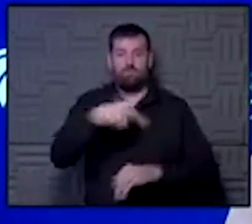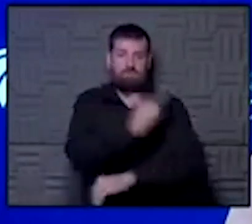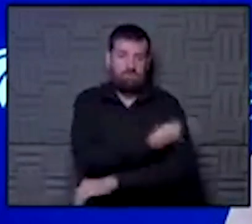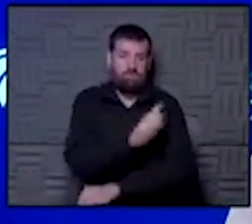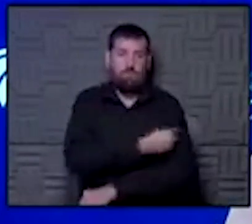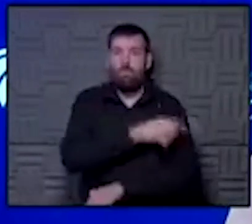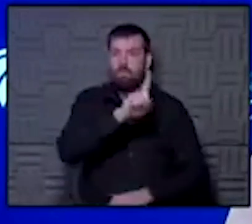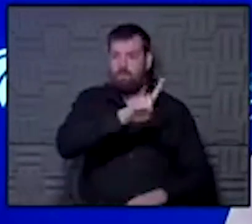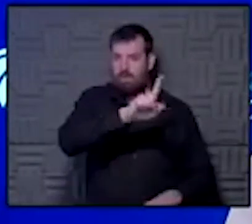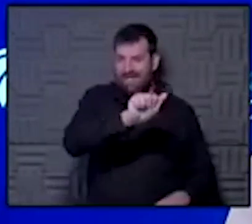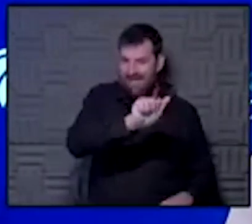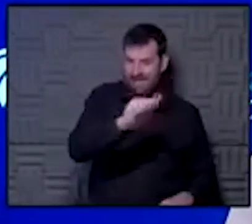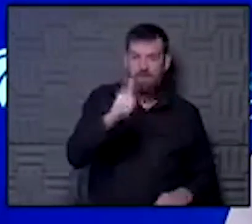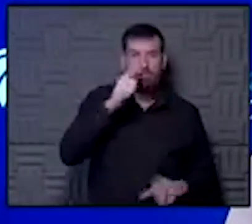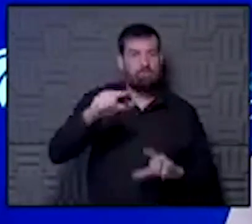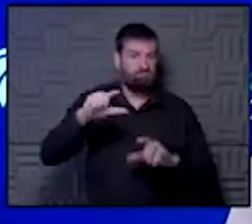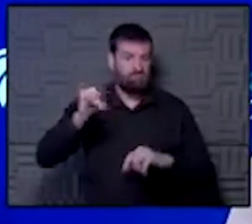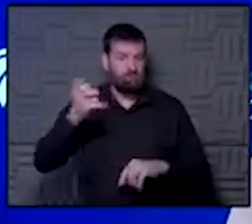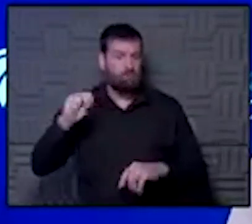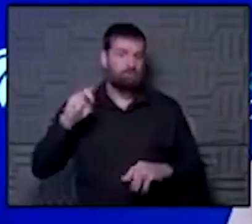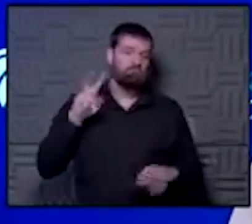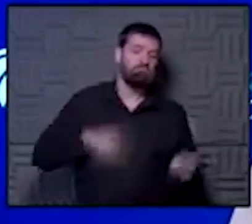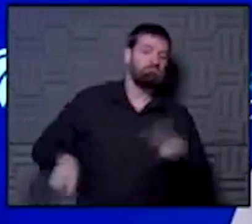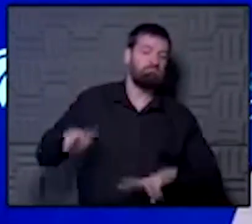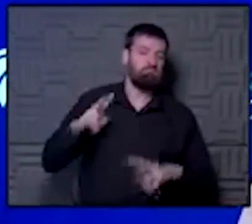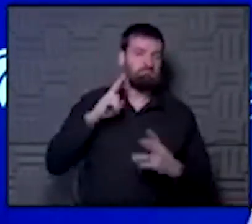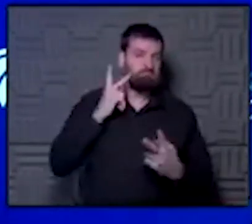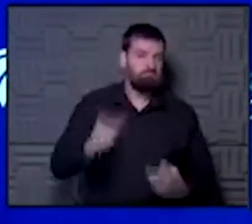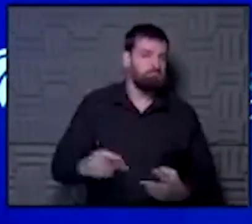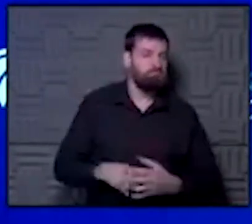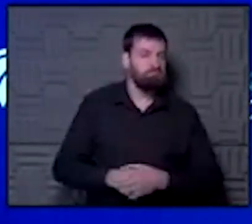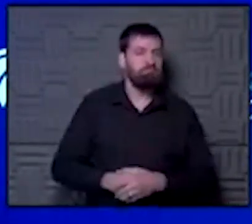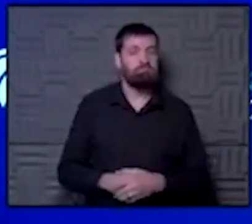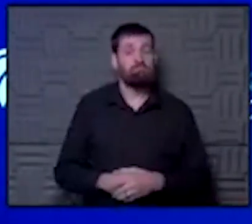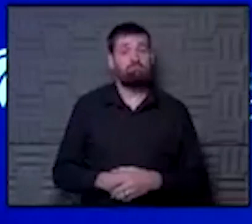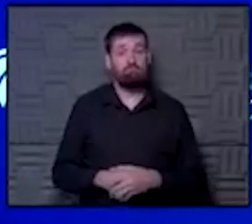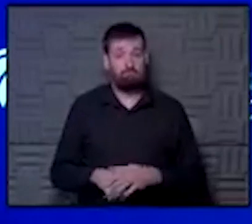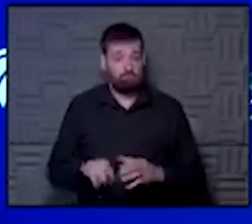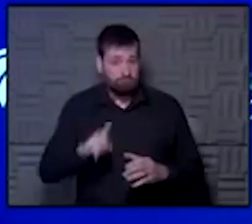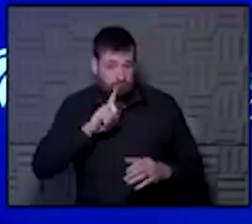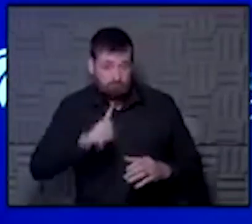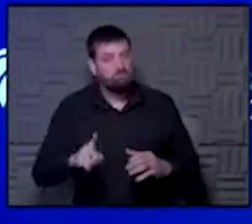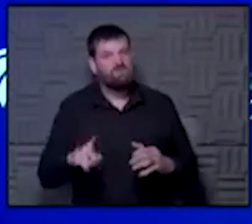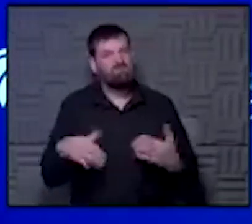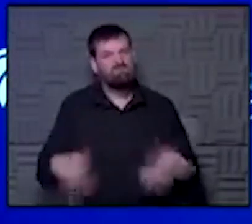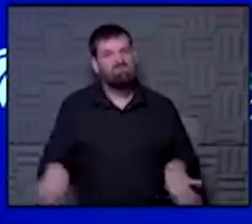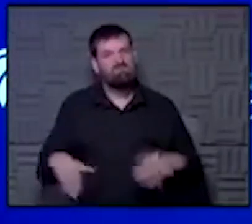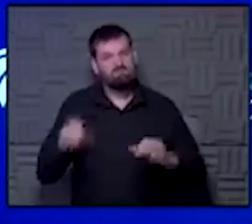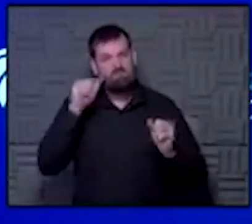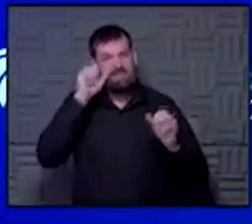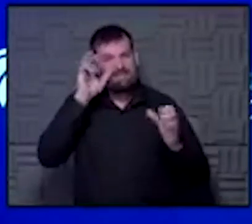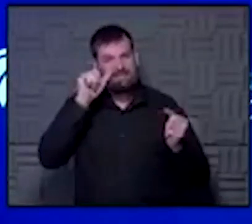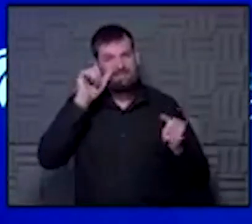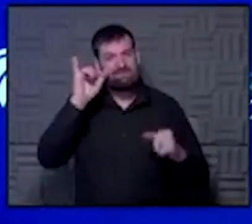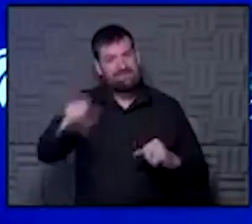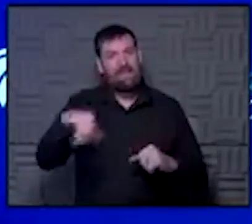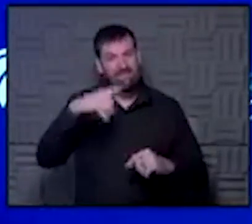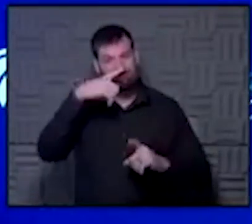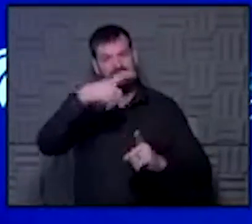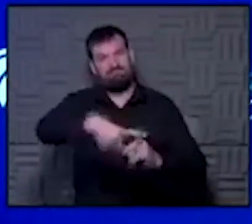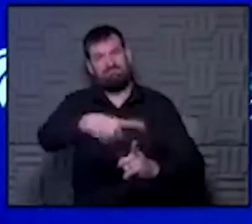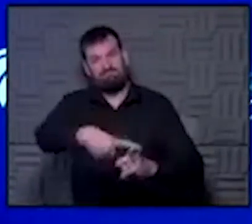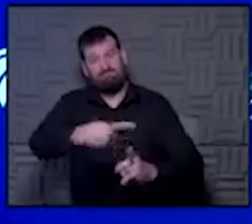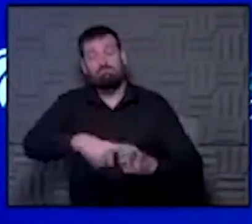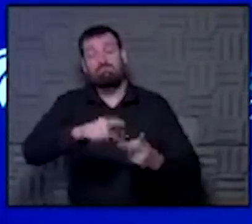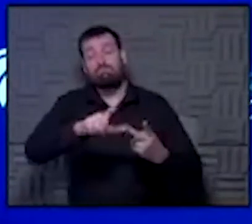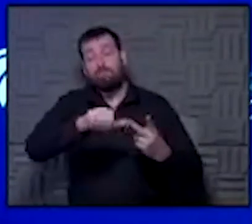that's going to come out in January by all indications. And so I think that being true is a remarkable statement. That is a silver lining. A second